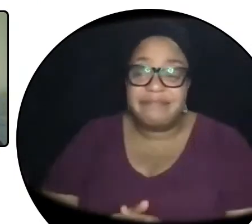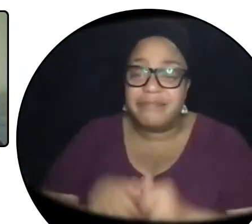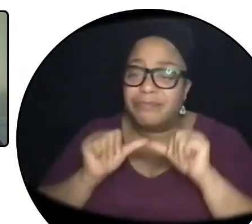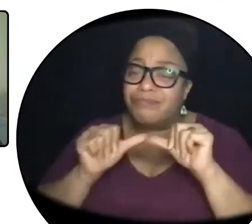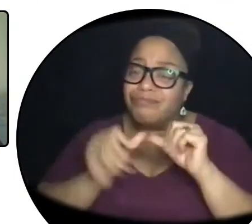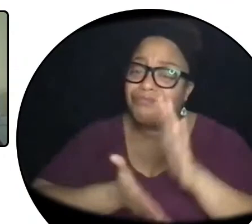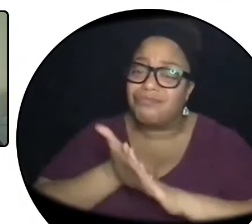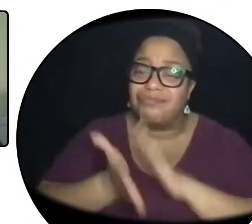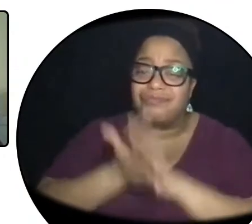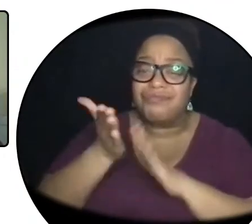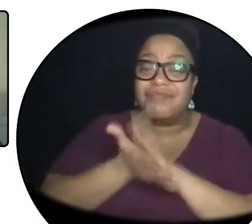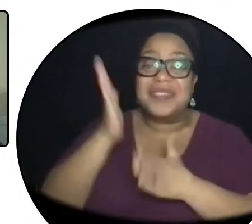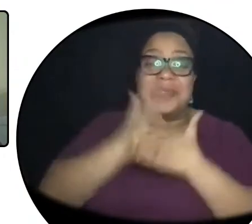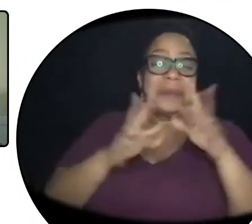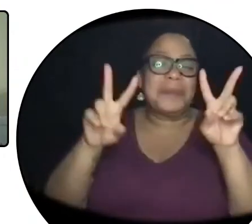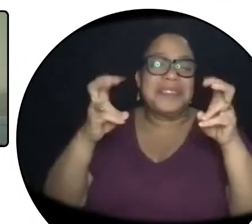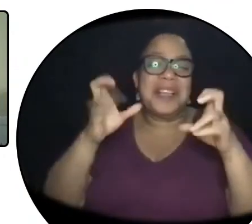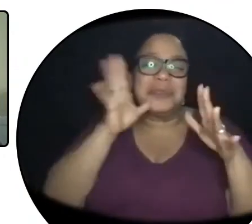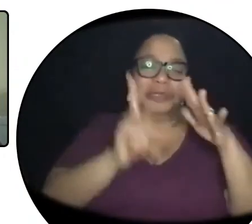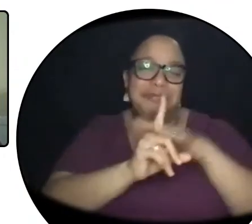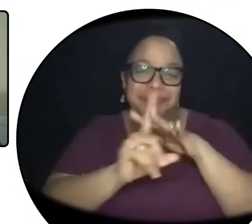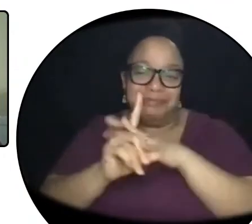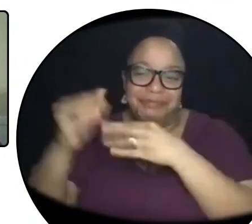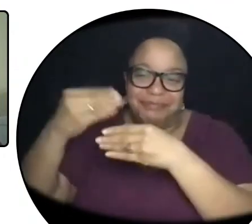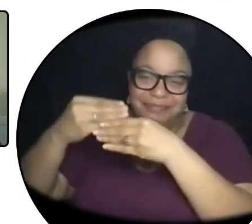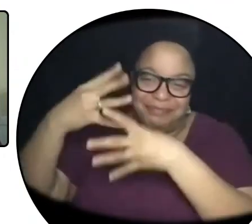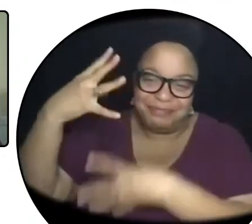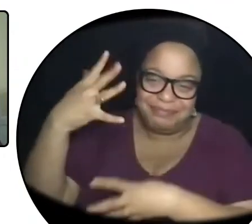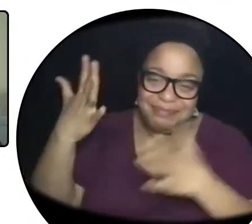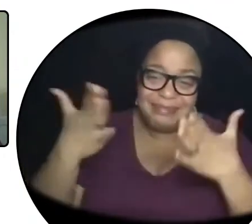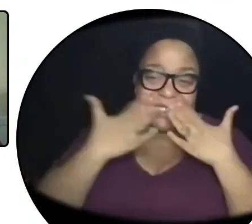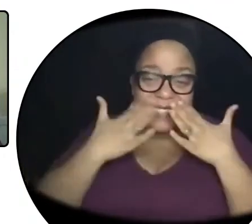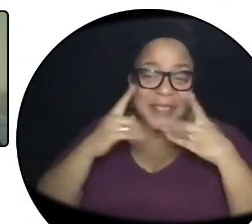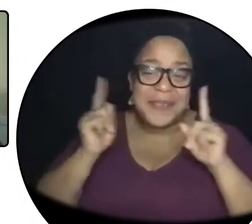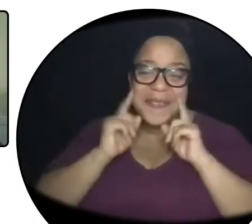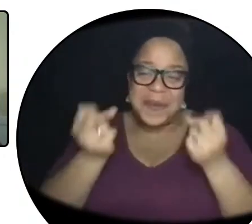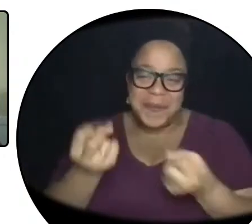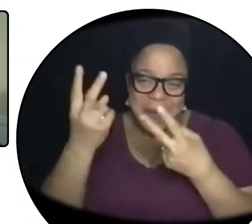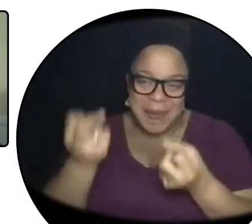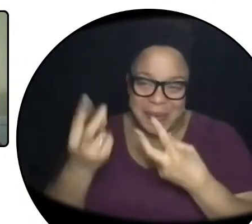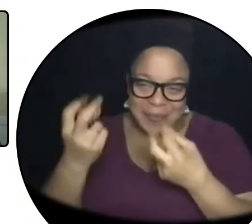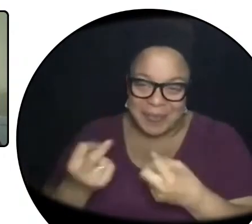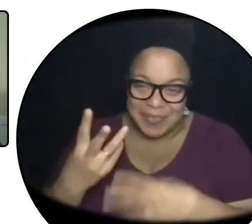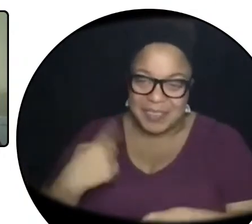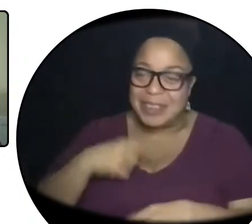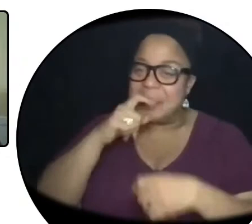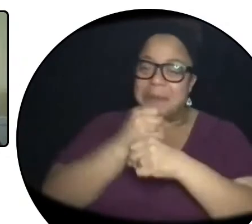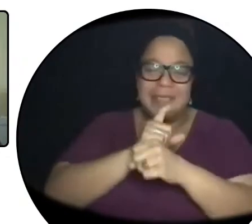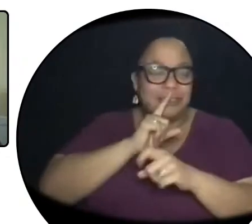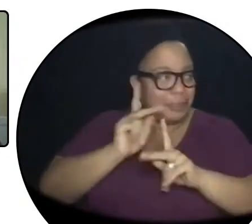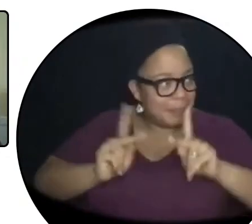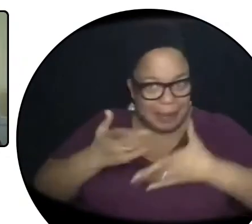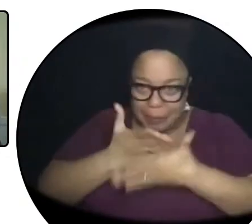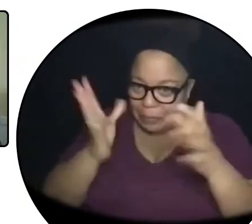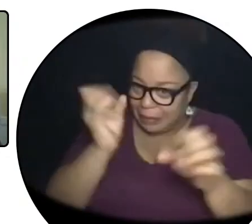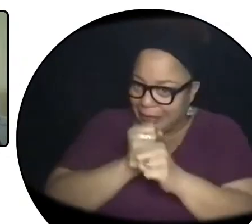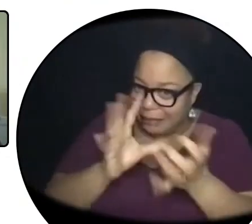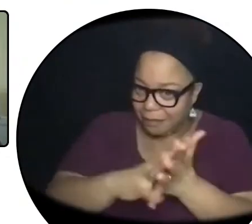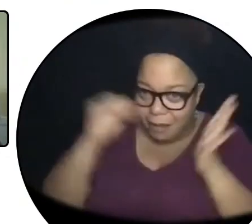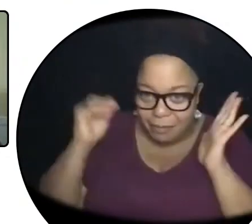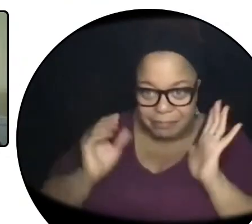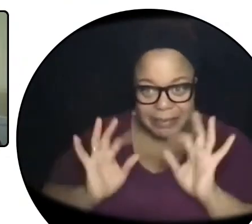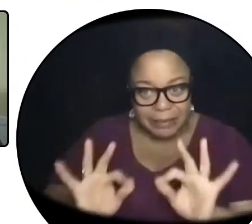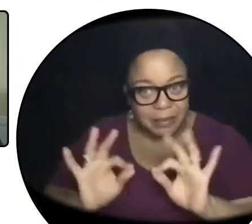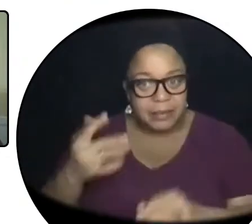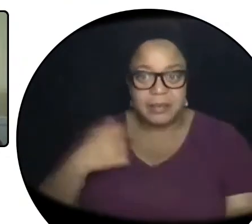making this space in our brains and our hearts and online to have these conversations. Again, shout out to